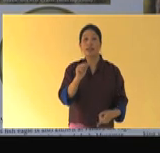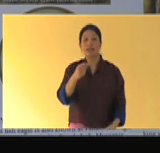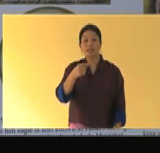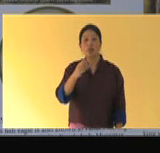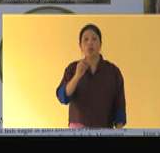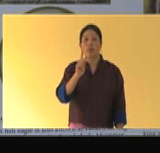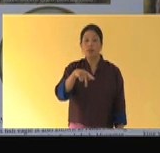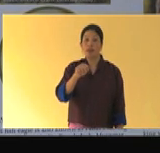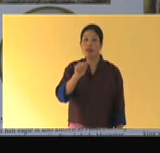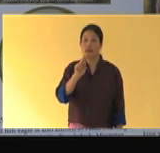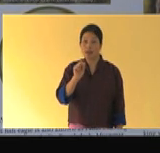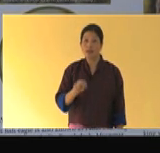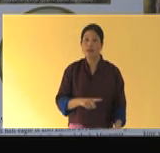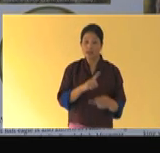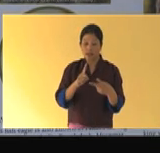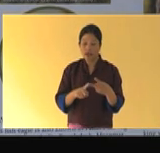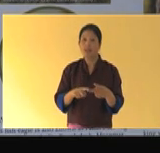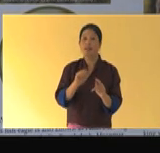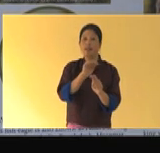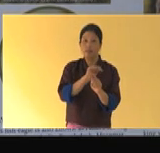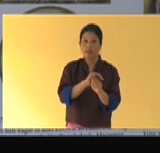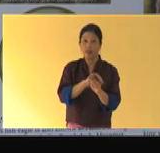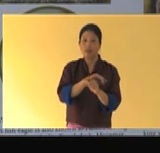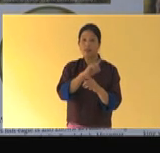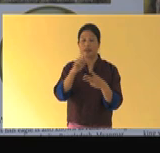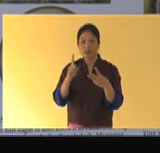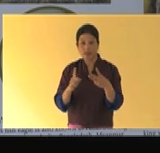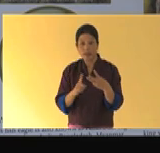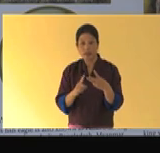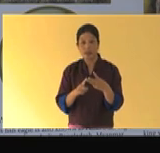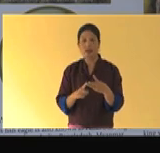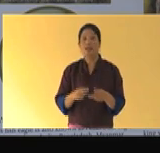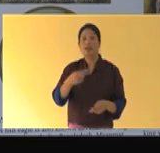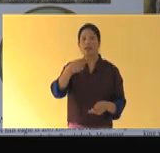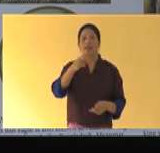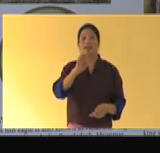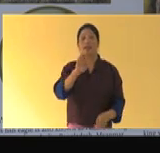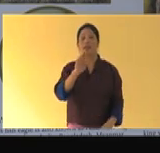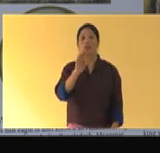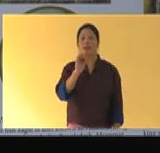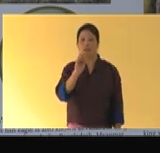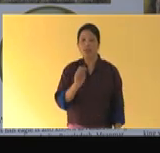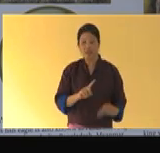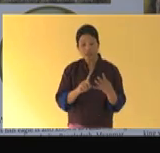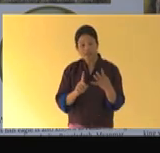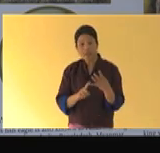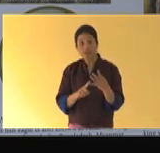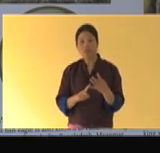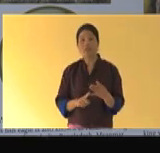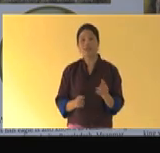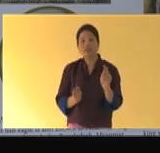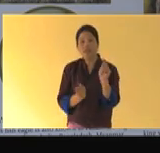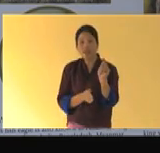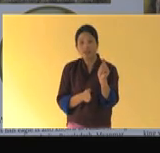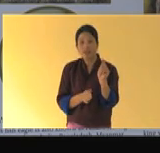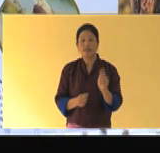then red-headed vultures, and then also the white-bellied heron. So we also had the threatened black-necked crane, but now it